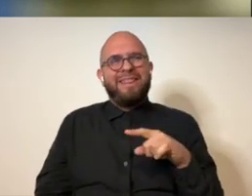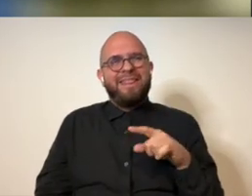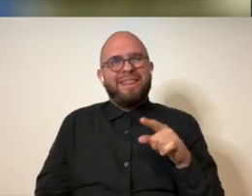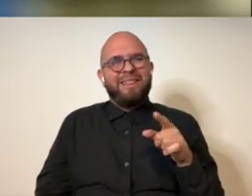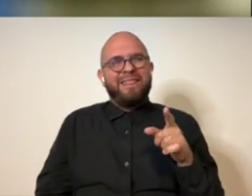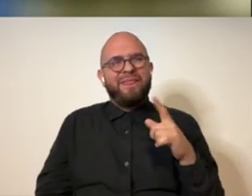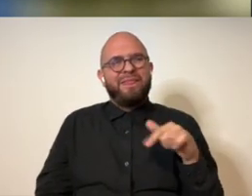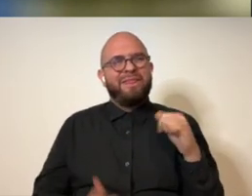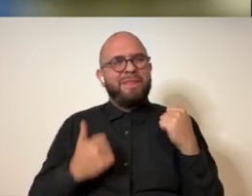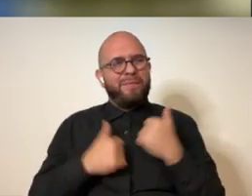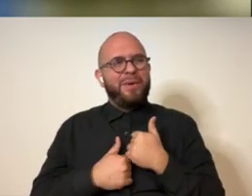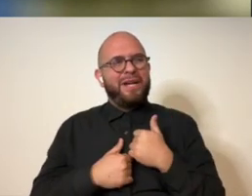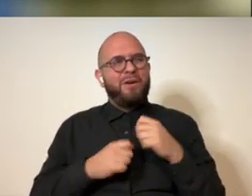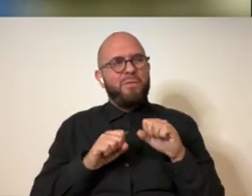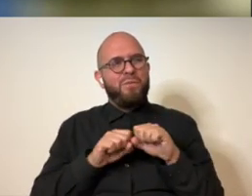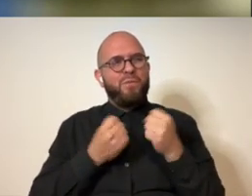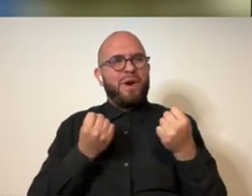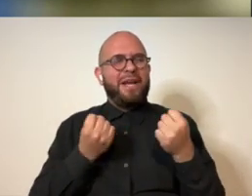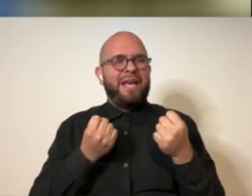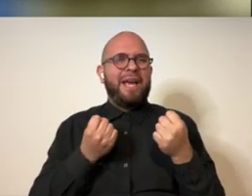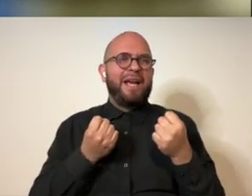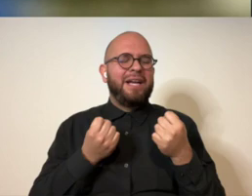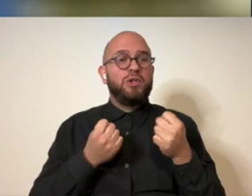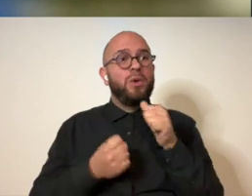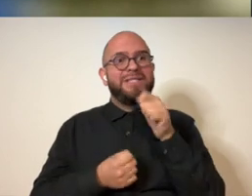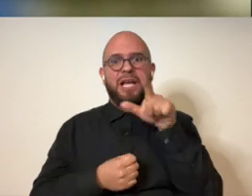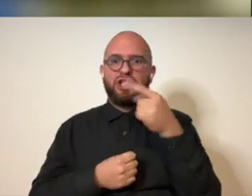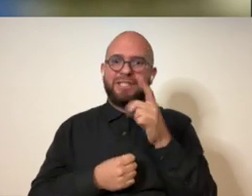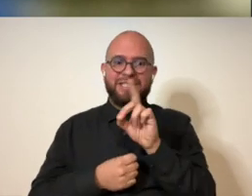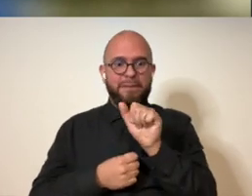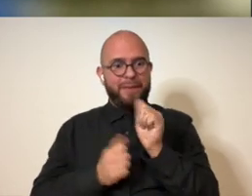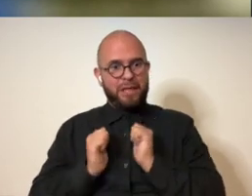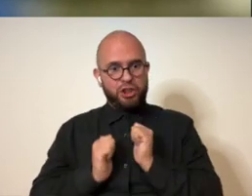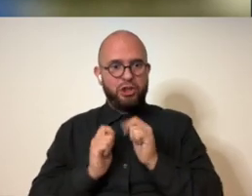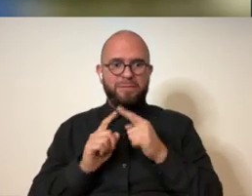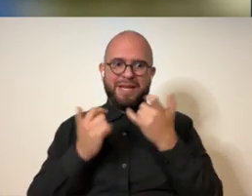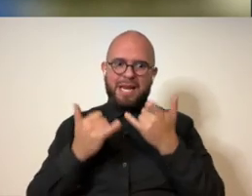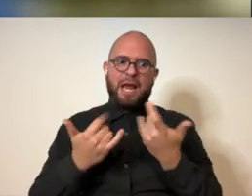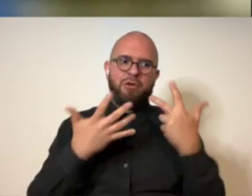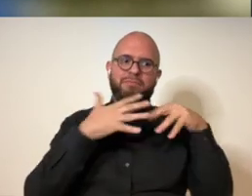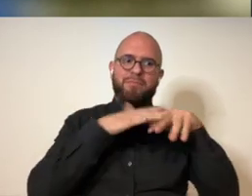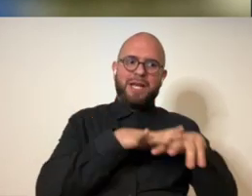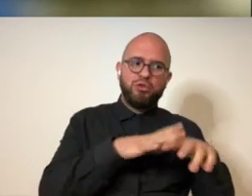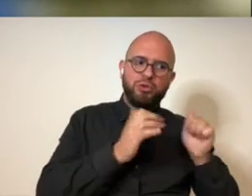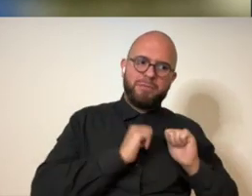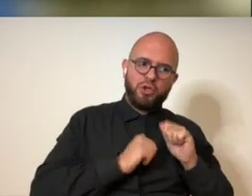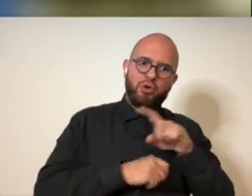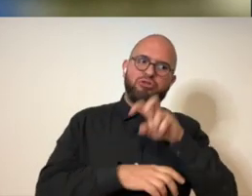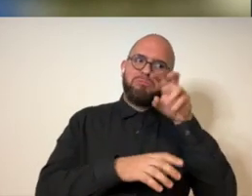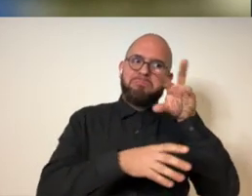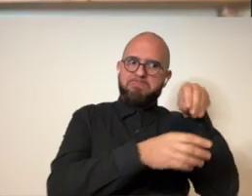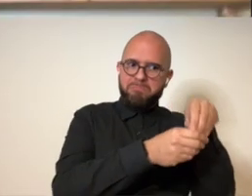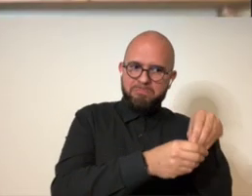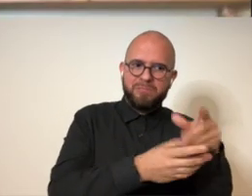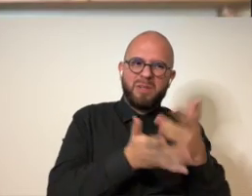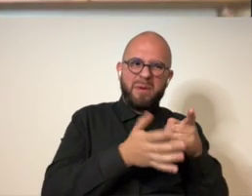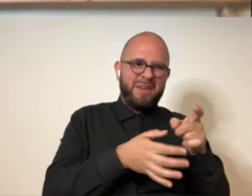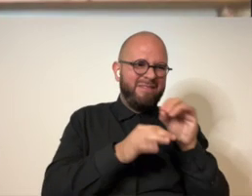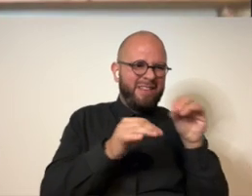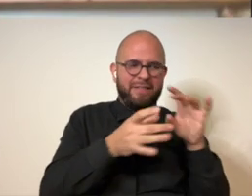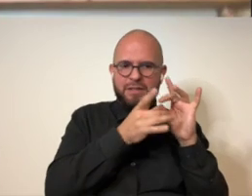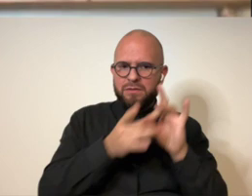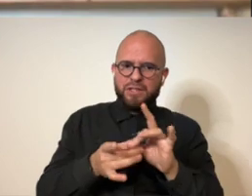those pieces because they're kind of breaking the shell of just the disability shows. So they're starting yeah. to be shown